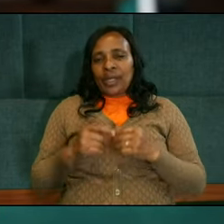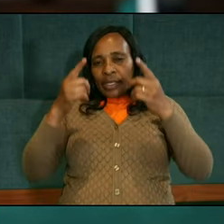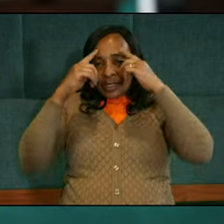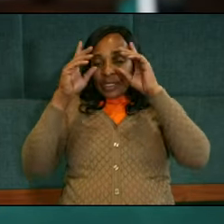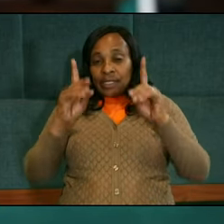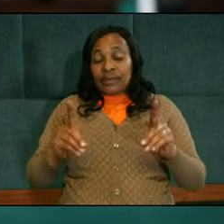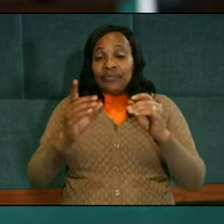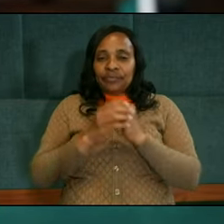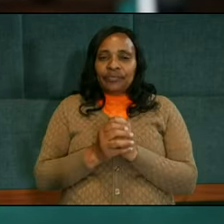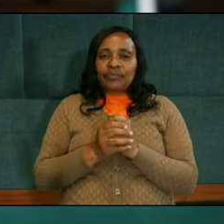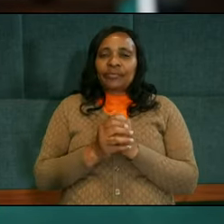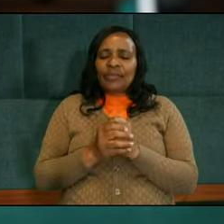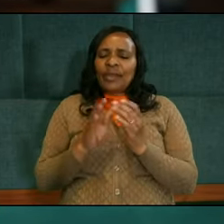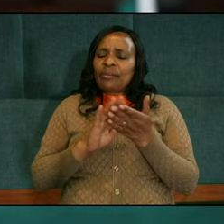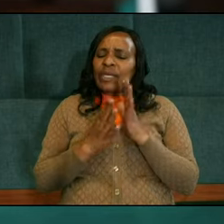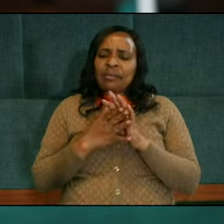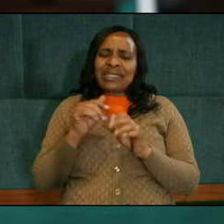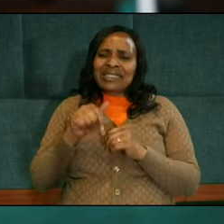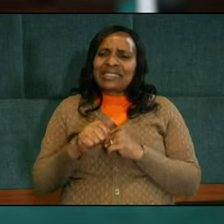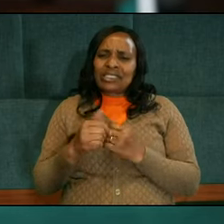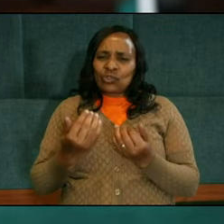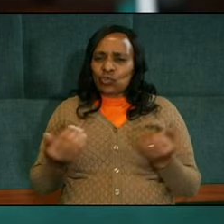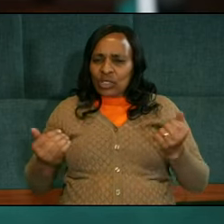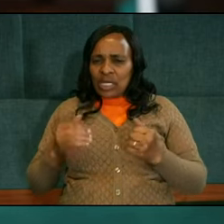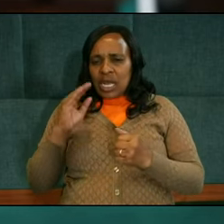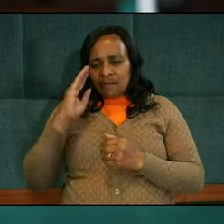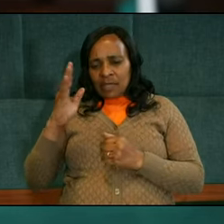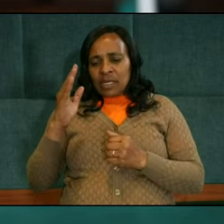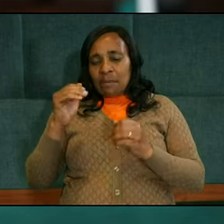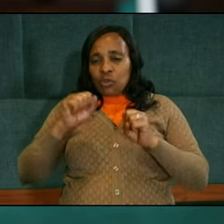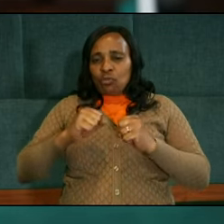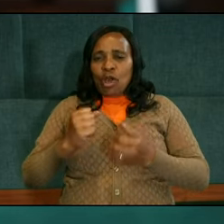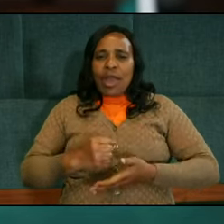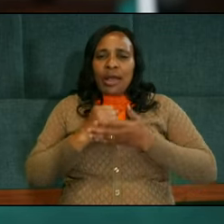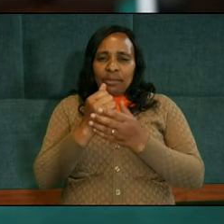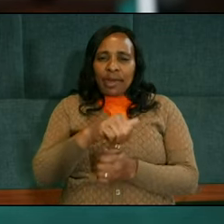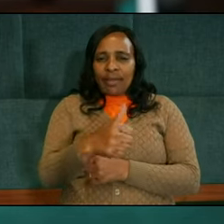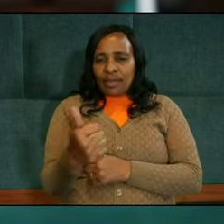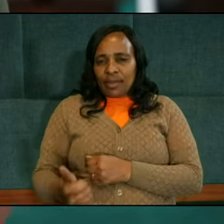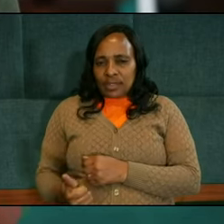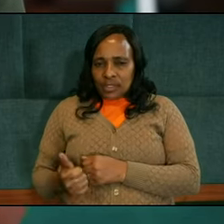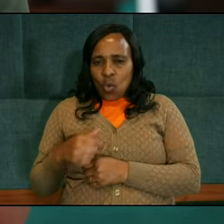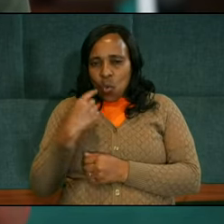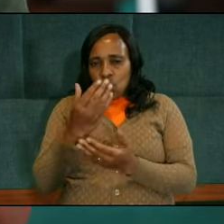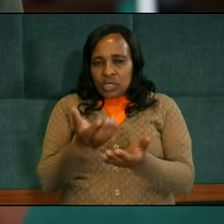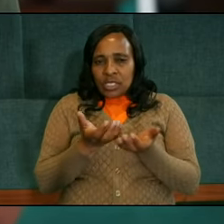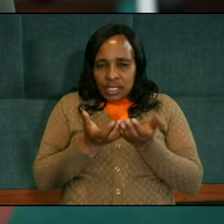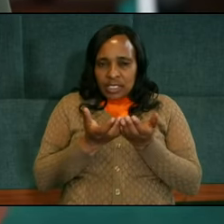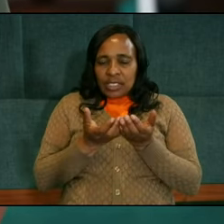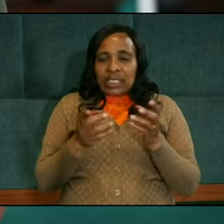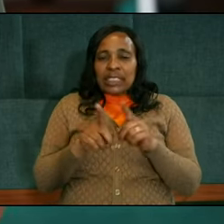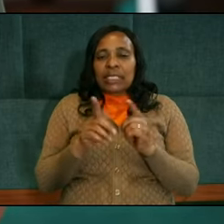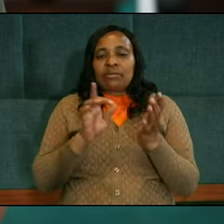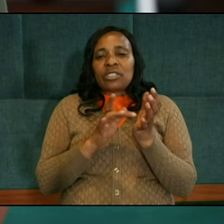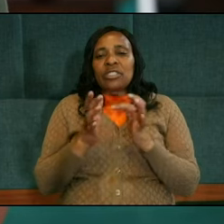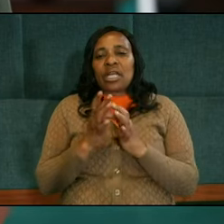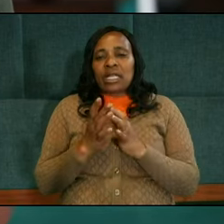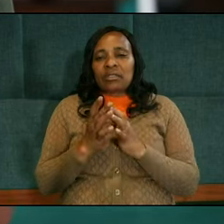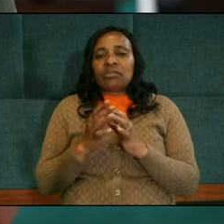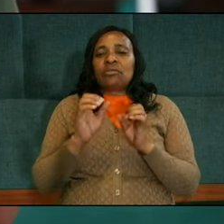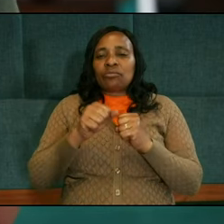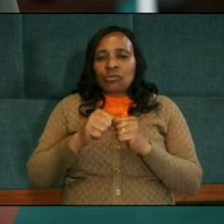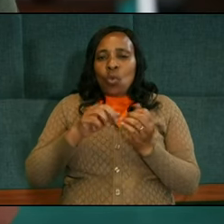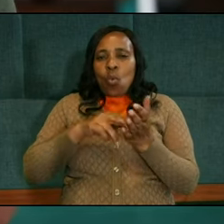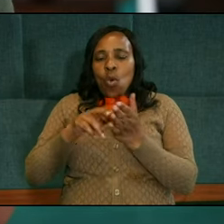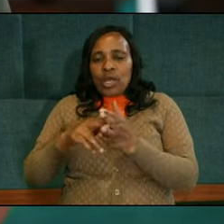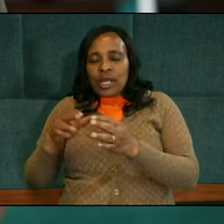decided that being an adventurer means helping others. It means helping people in need, just as Jesus would if he was